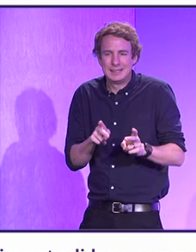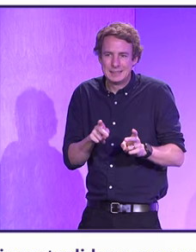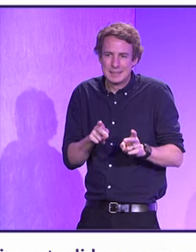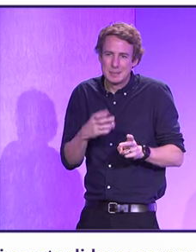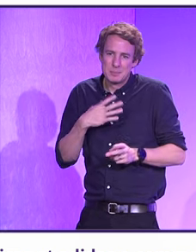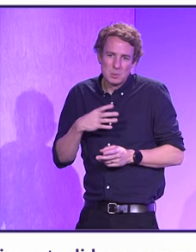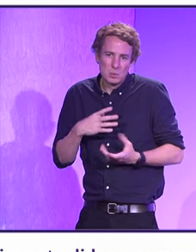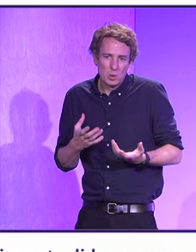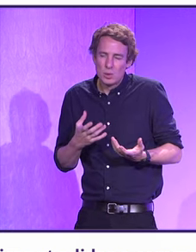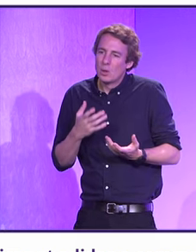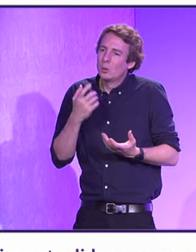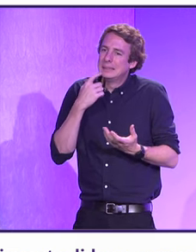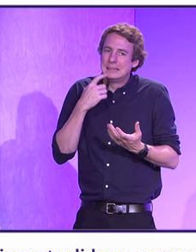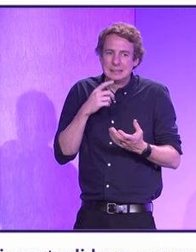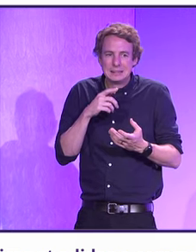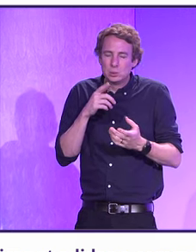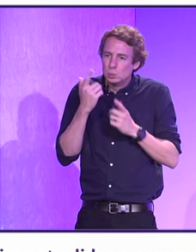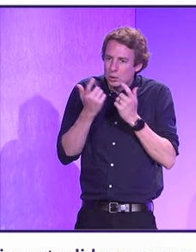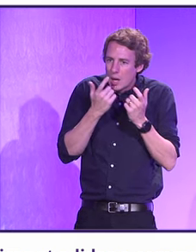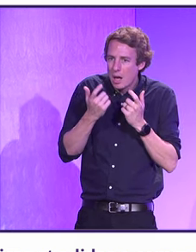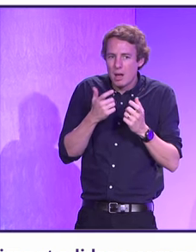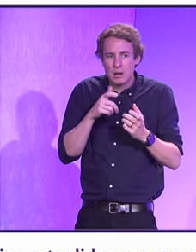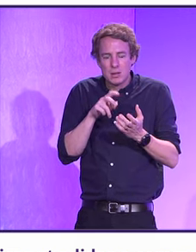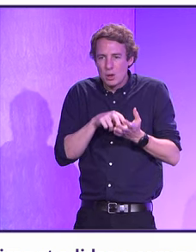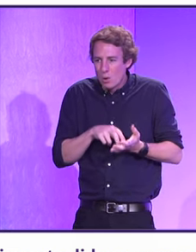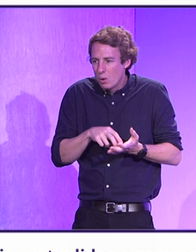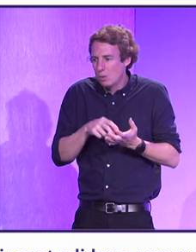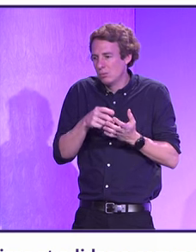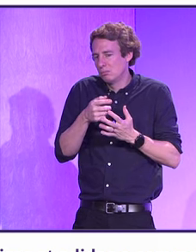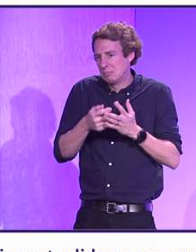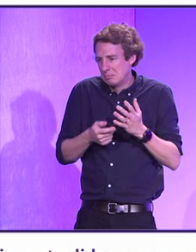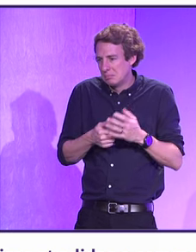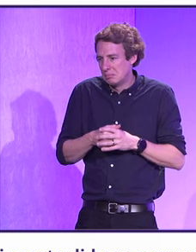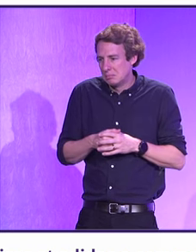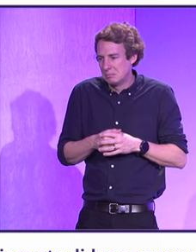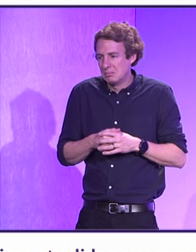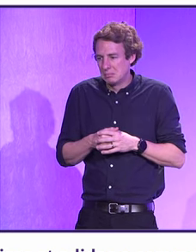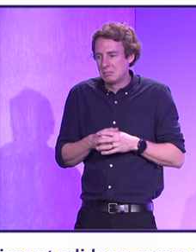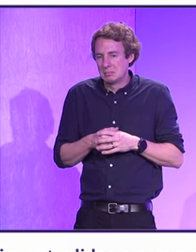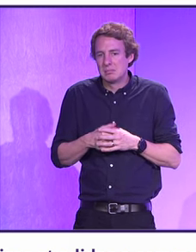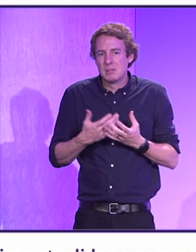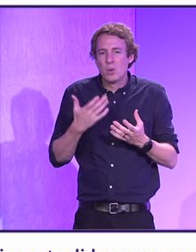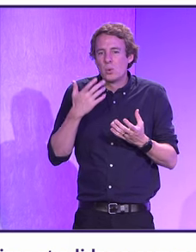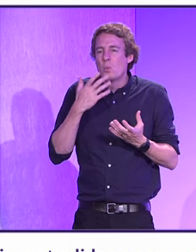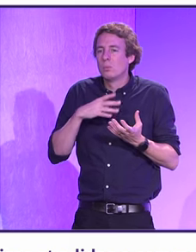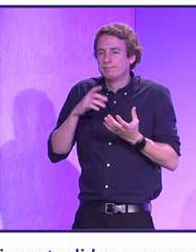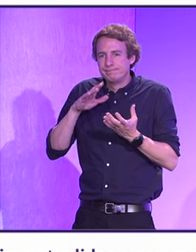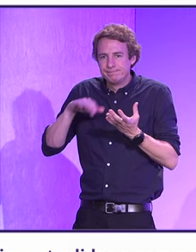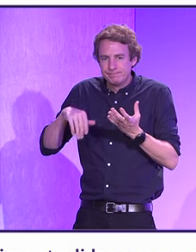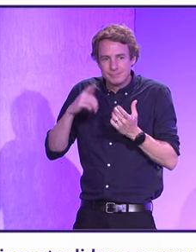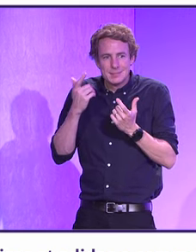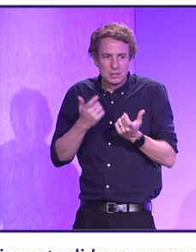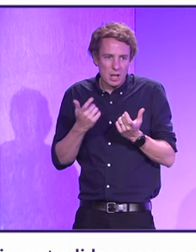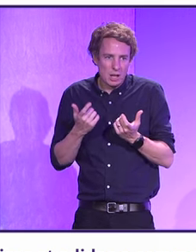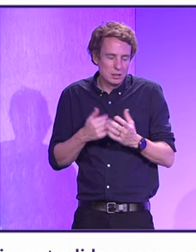that we do not want to switch between different tenants. We use OpenSearch, and then in a single tenant, but the logs are separated